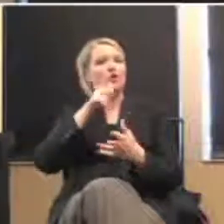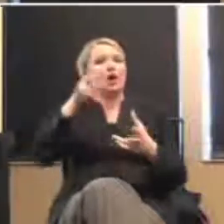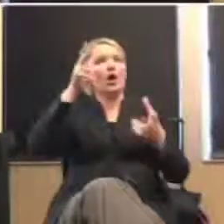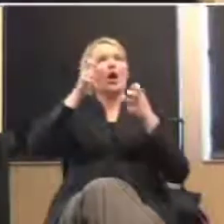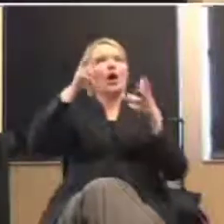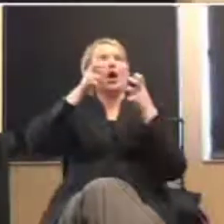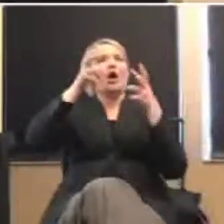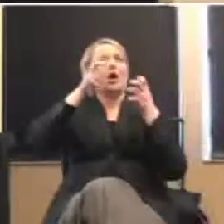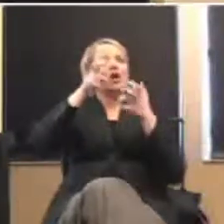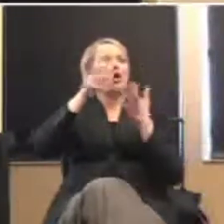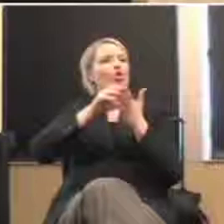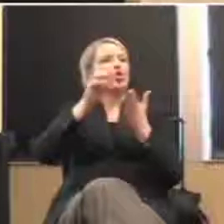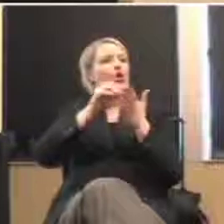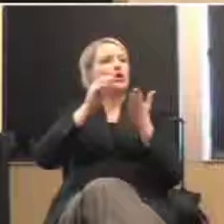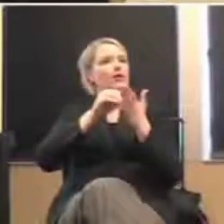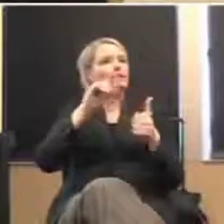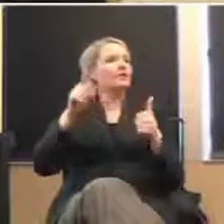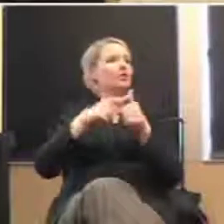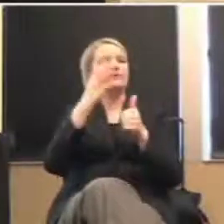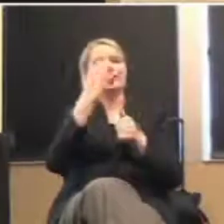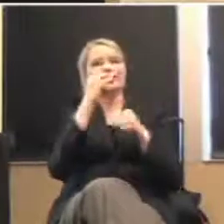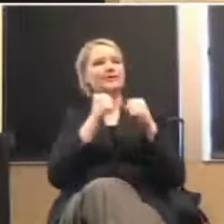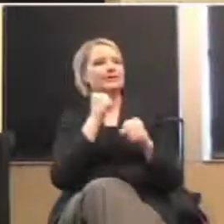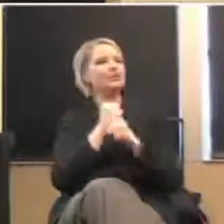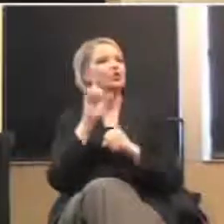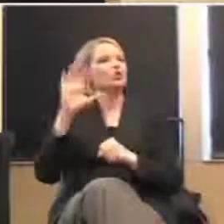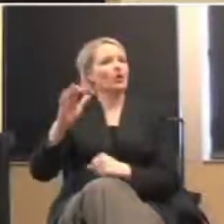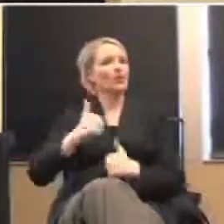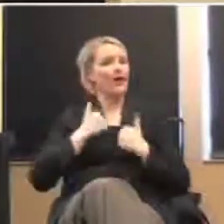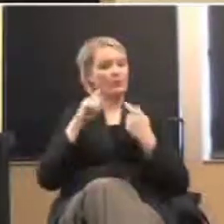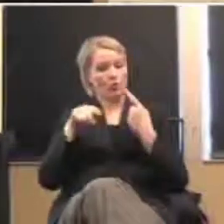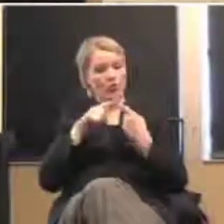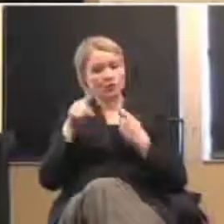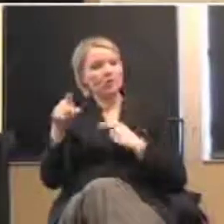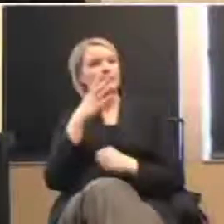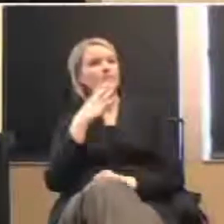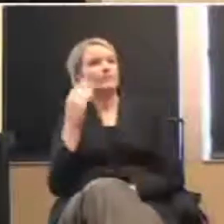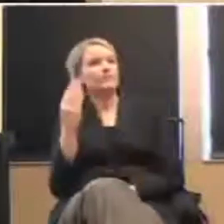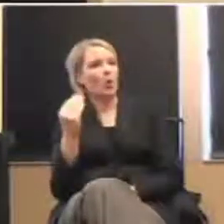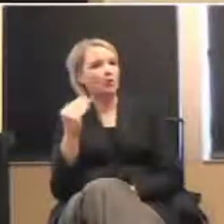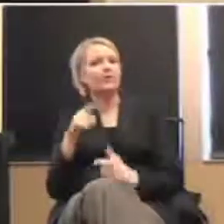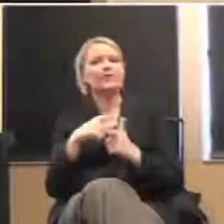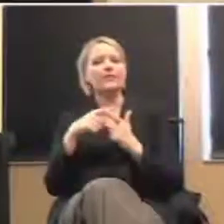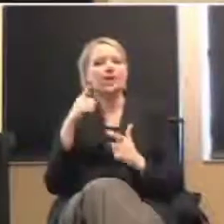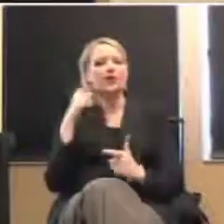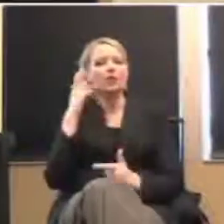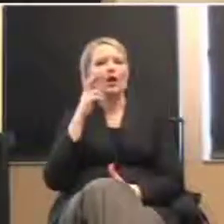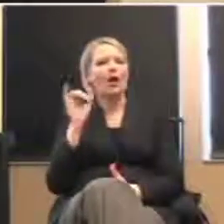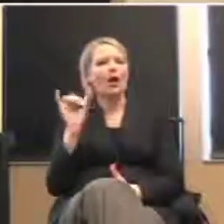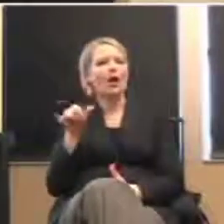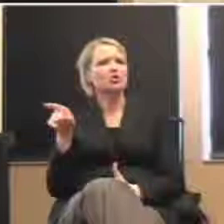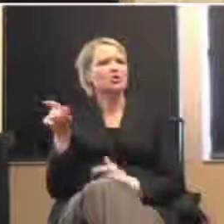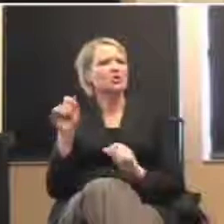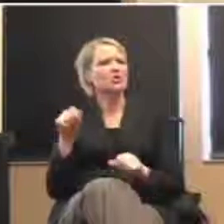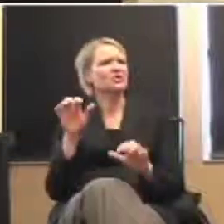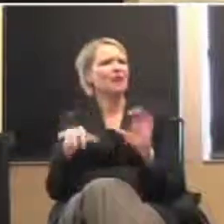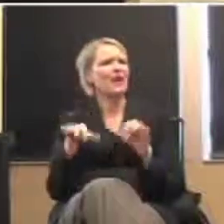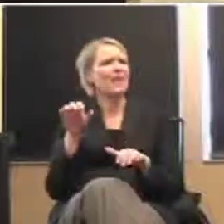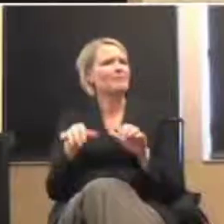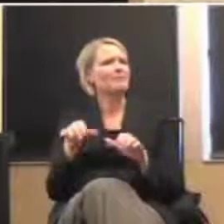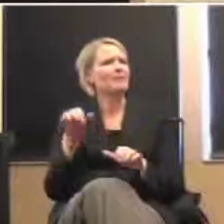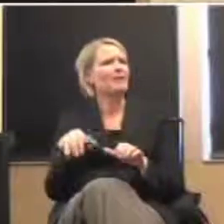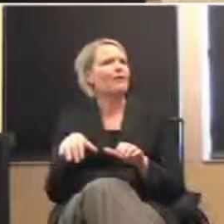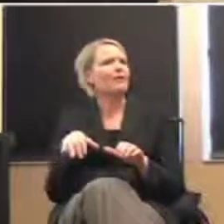first 14 years of her life, because when she turned 14, that's when they figured out that she could type. She could type. Think